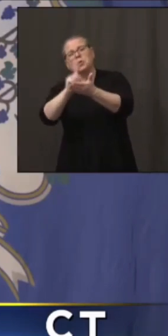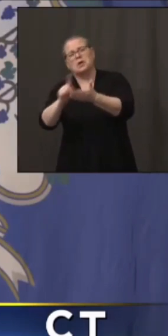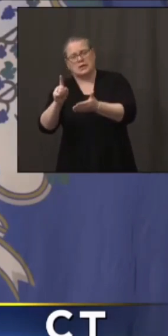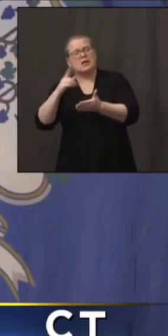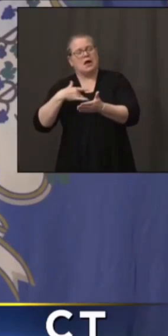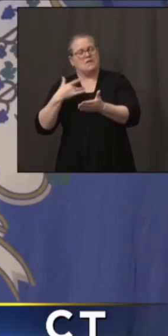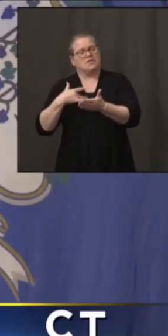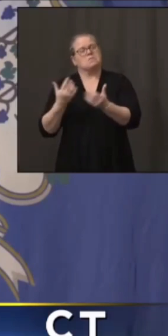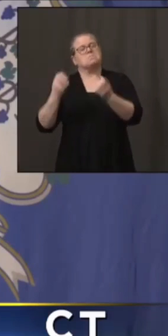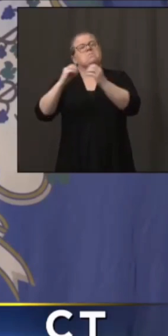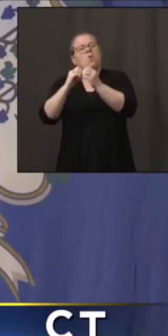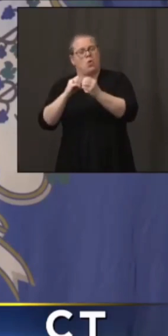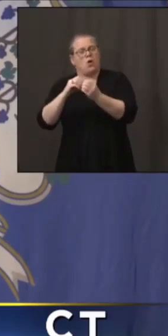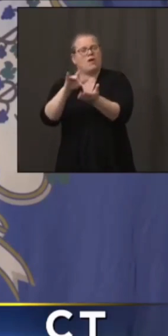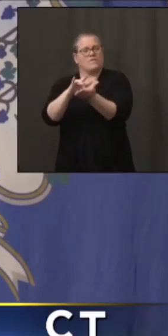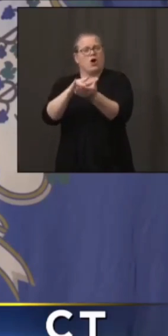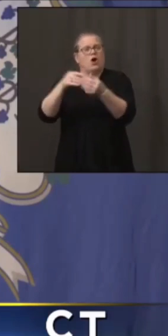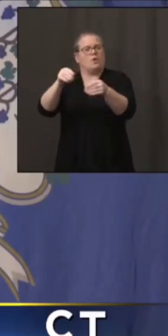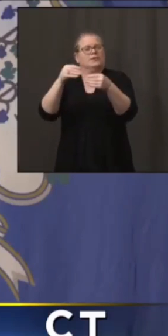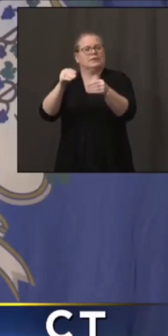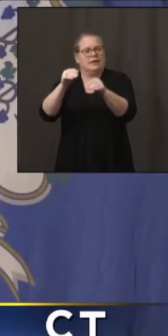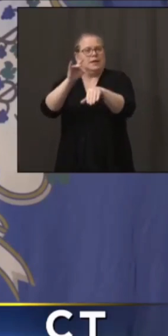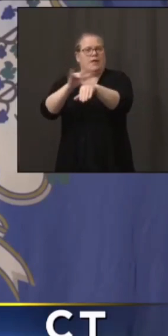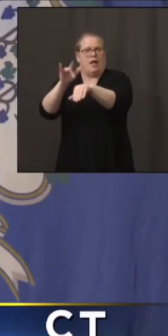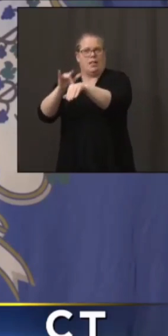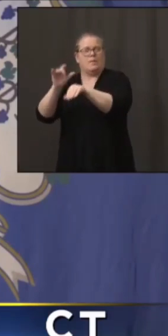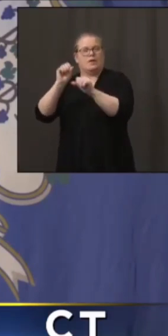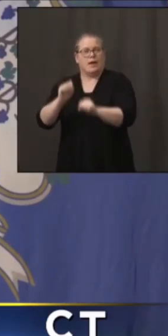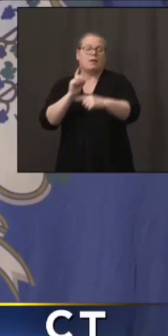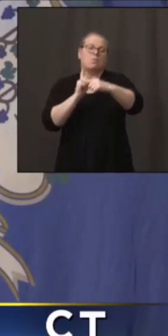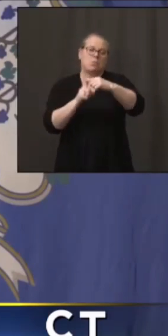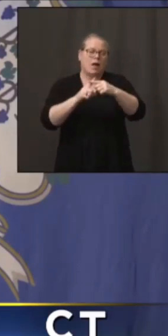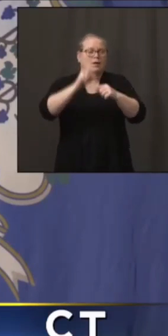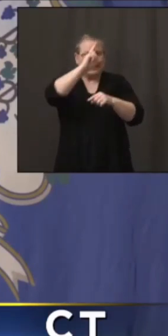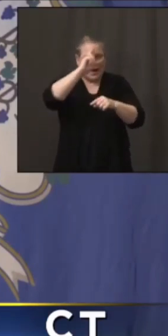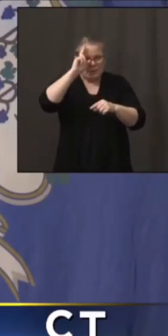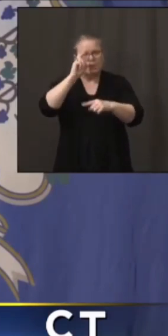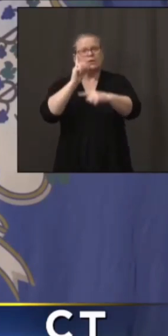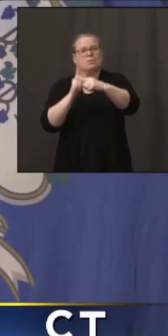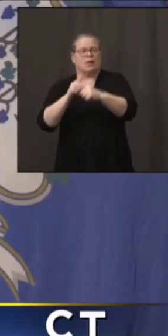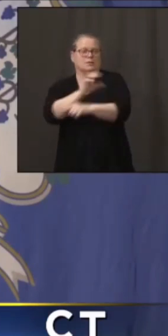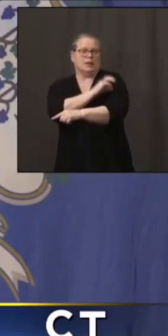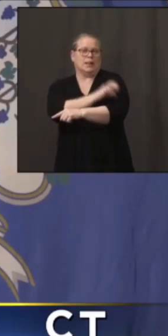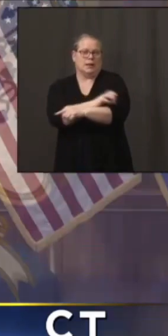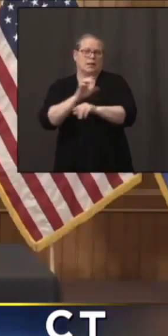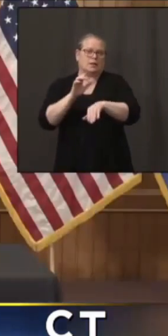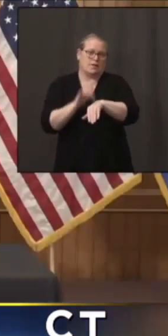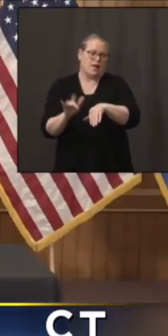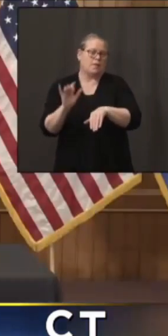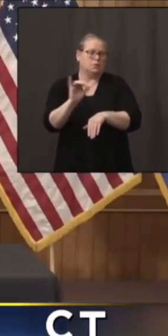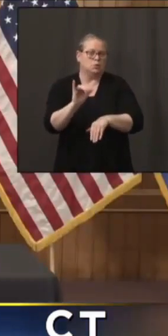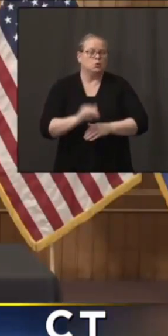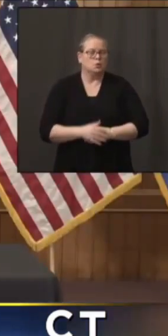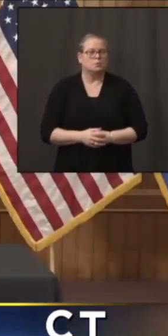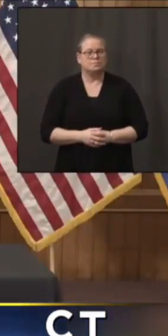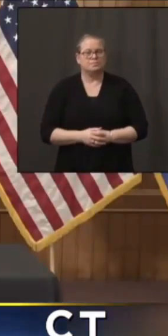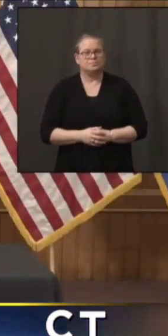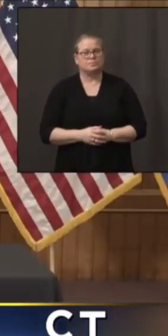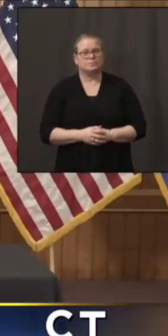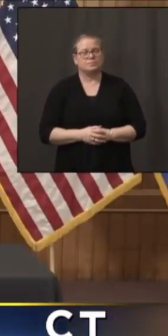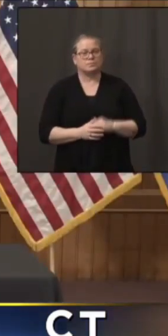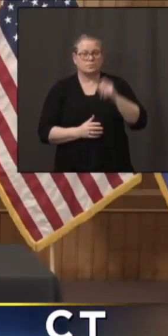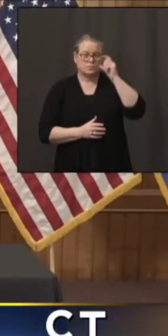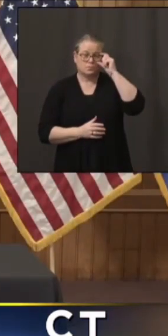retail outlets available. Of course, the hospitals and the federally qualified health centers as well. Yeah, just picking up on that, we